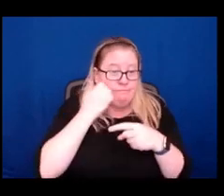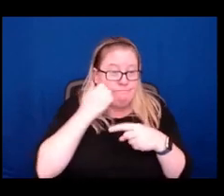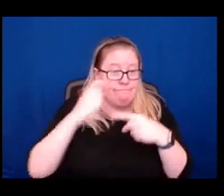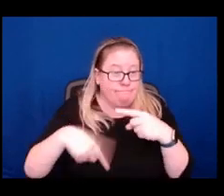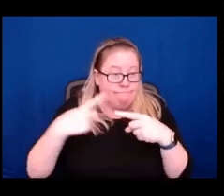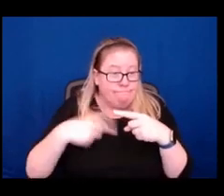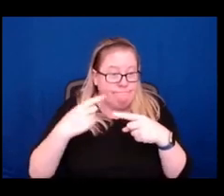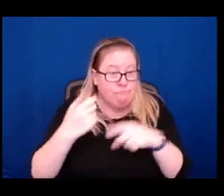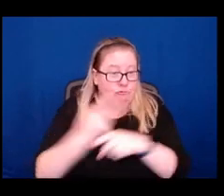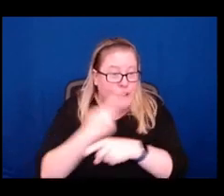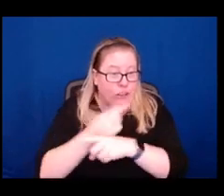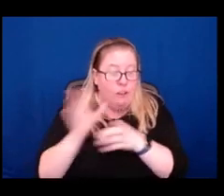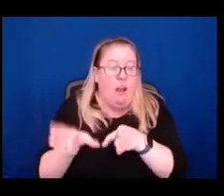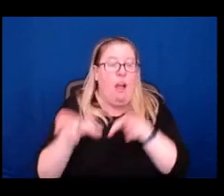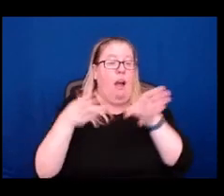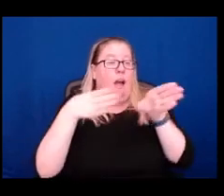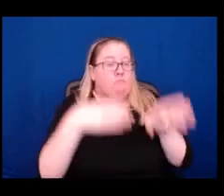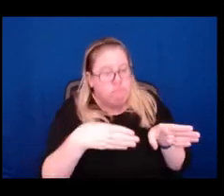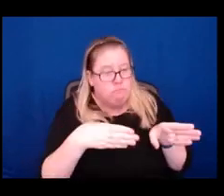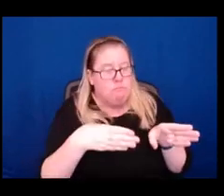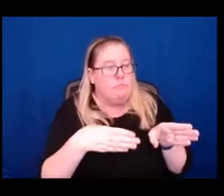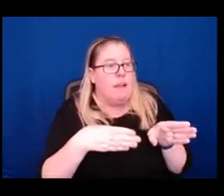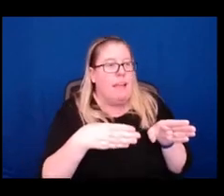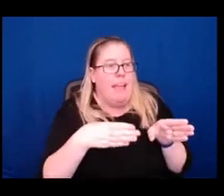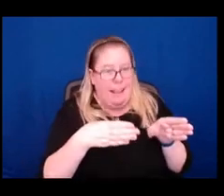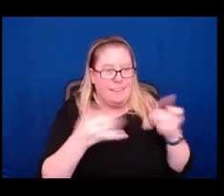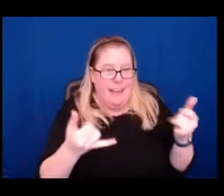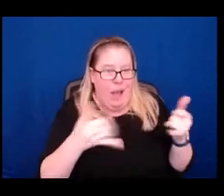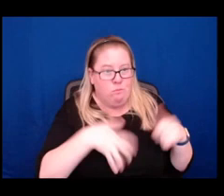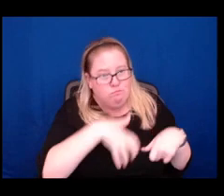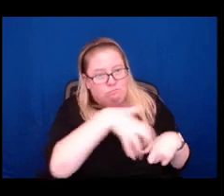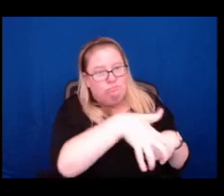And then now we get to focus on the fact that we're making a baby. And